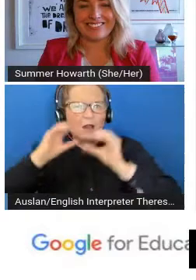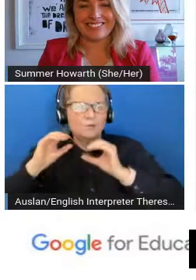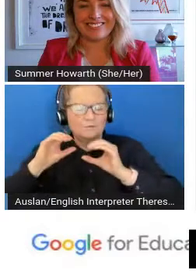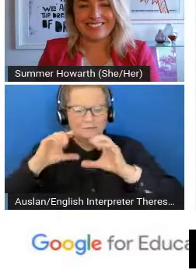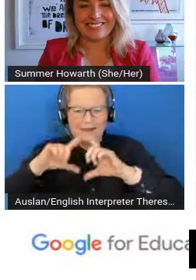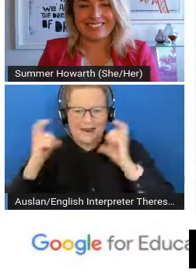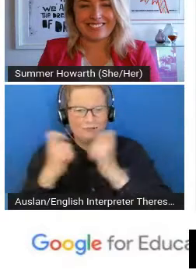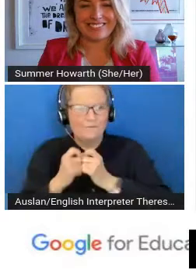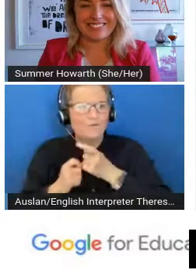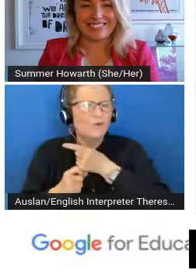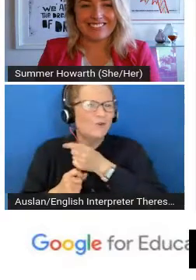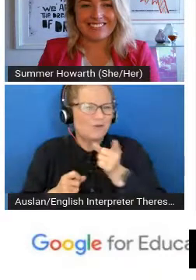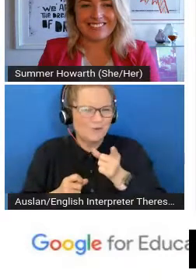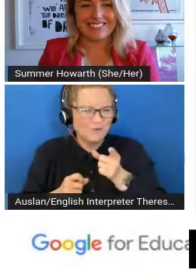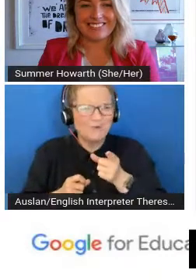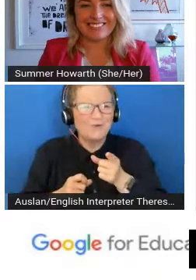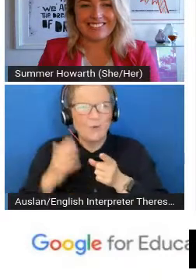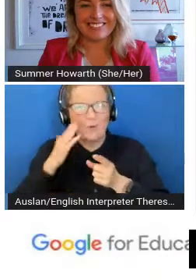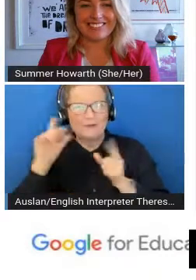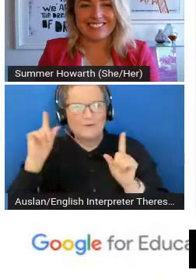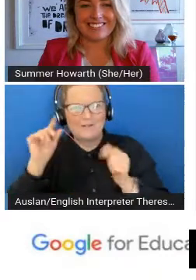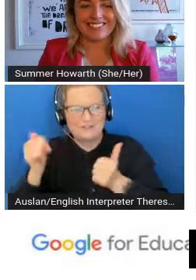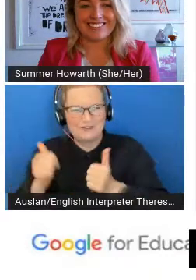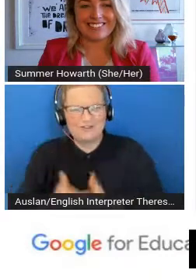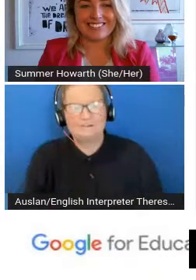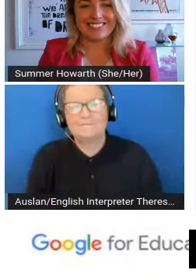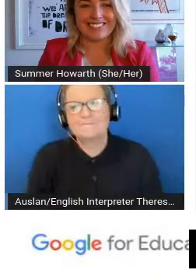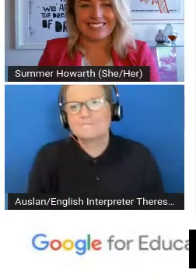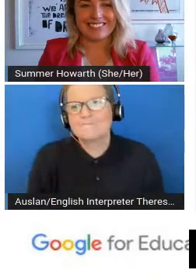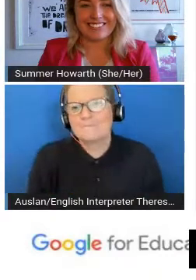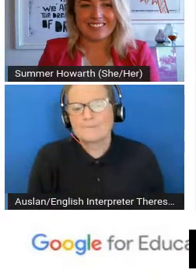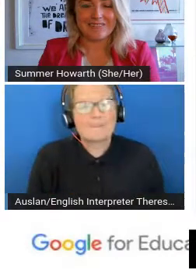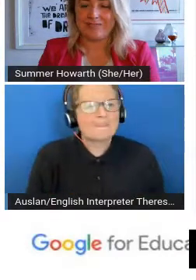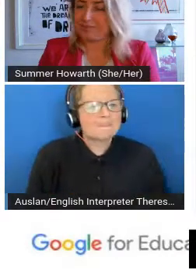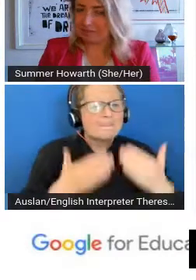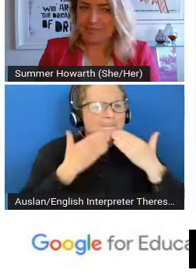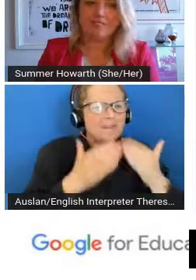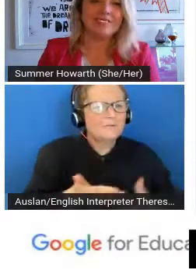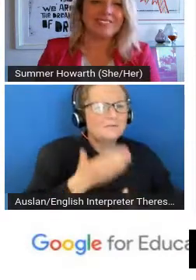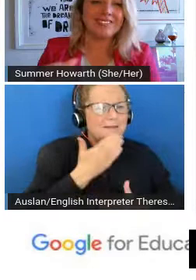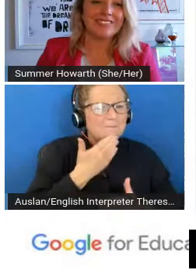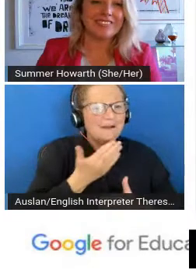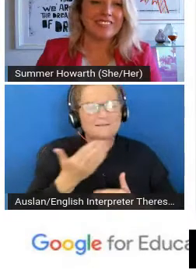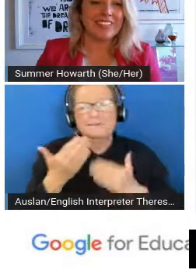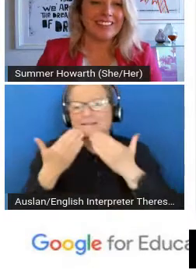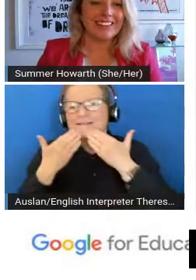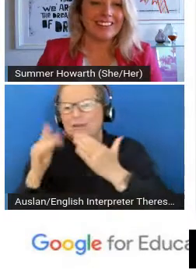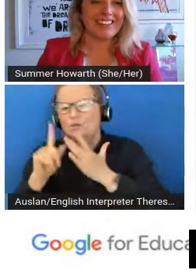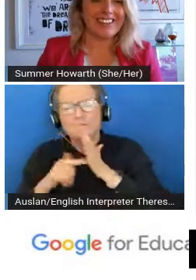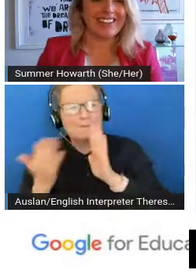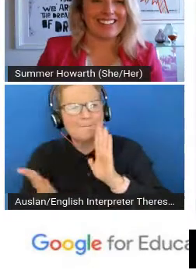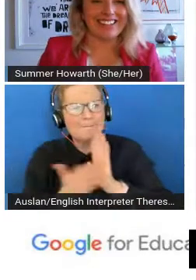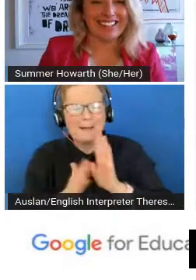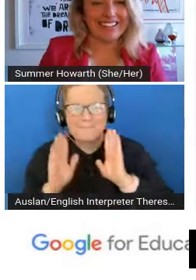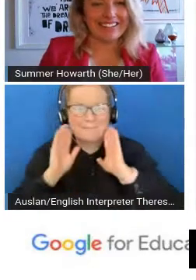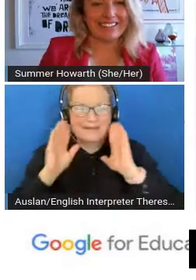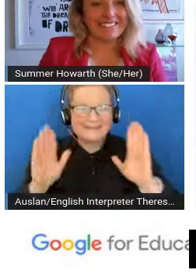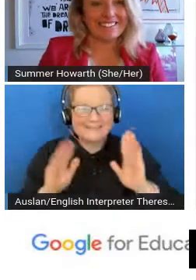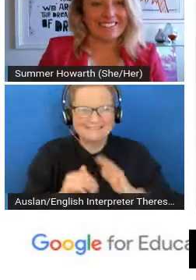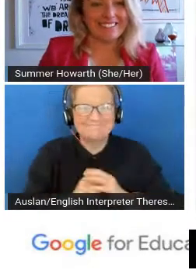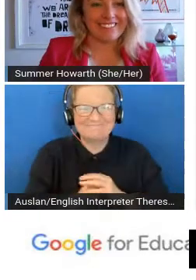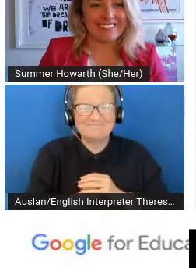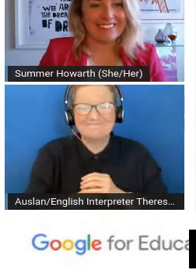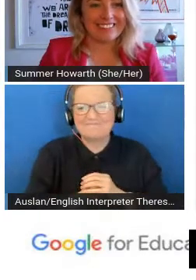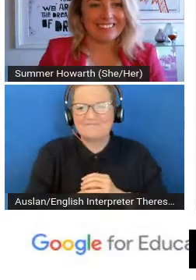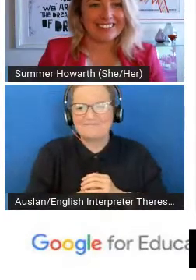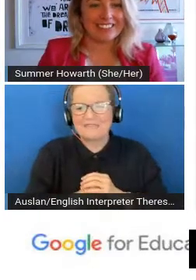end of today's session. So thank you so much, Summer and Jim. Absolutely amazing. What we're going to do